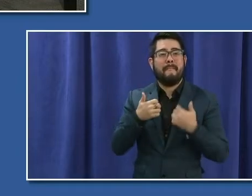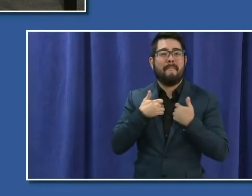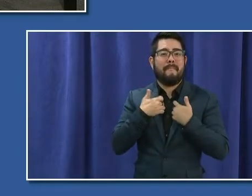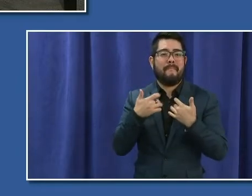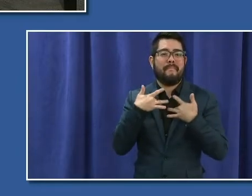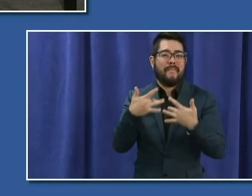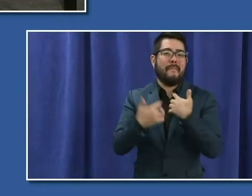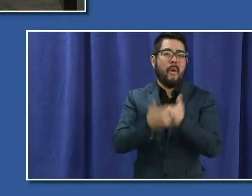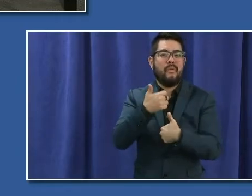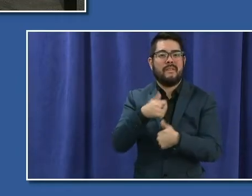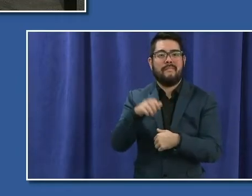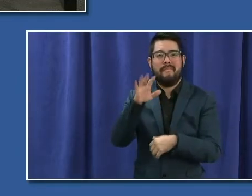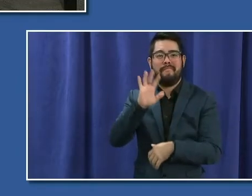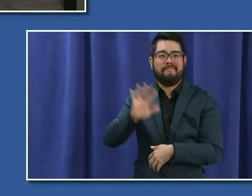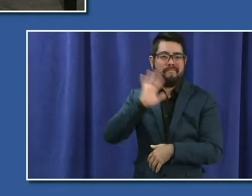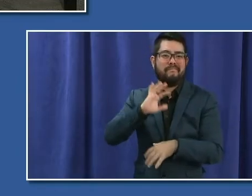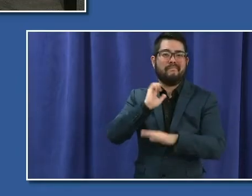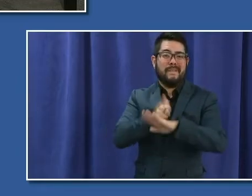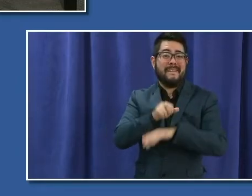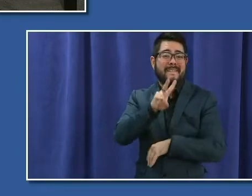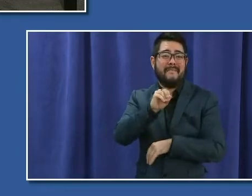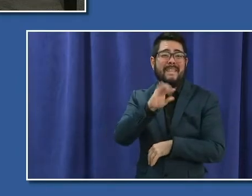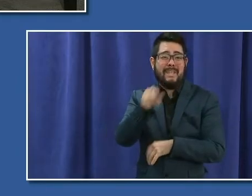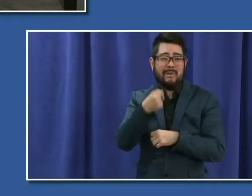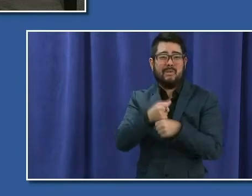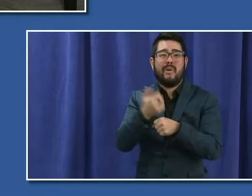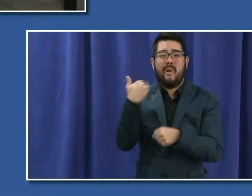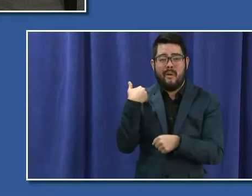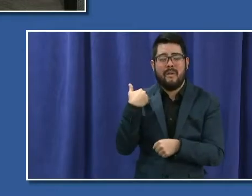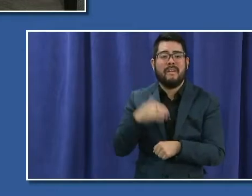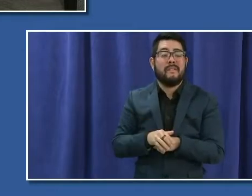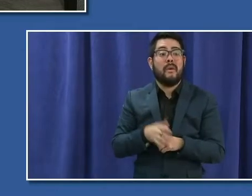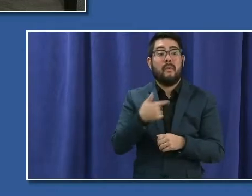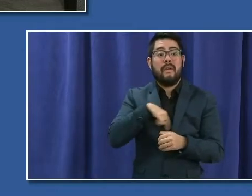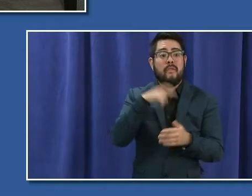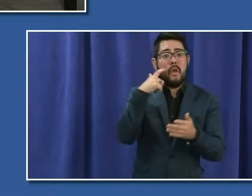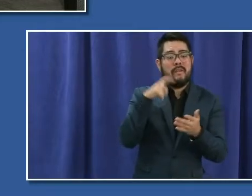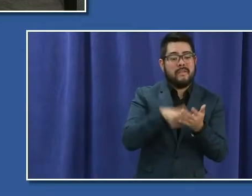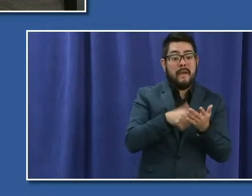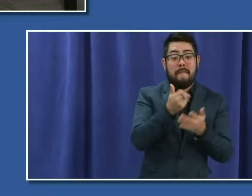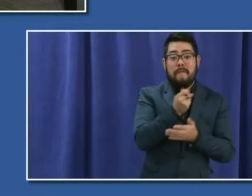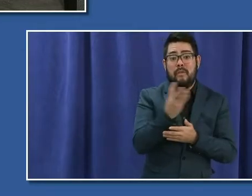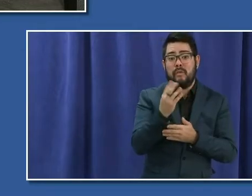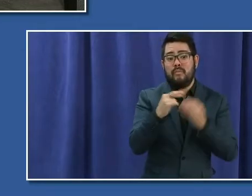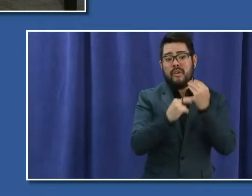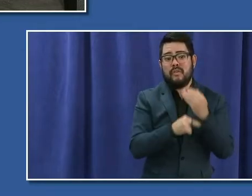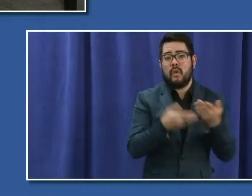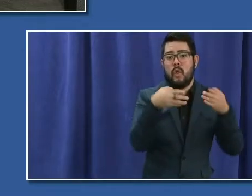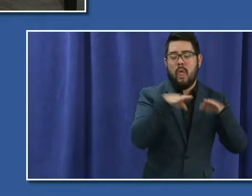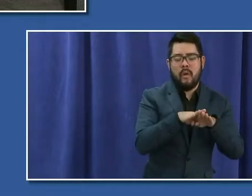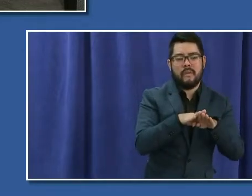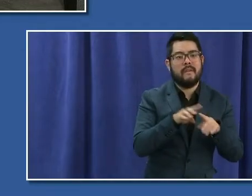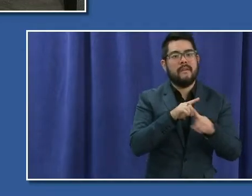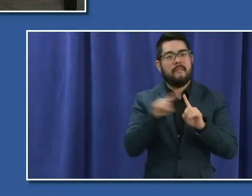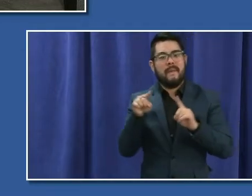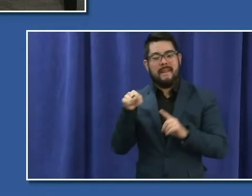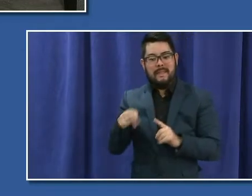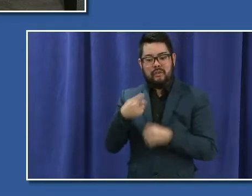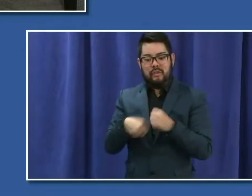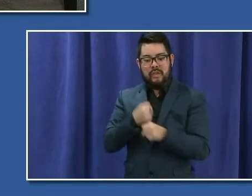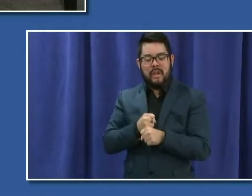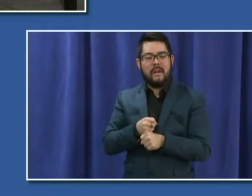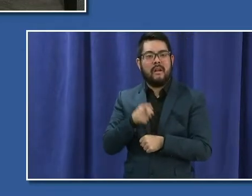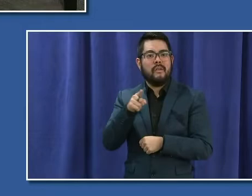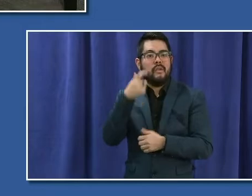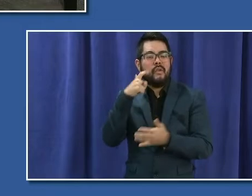are designed actually to open and close. And I know we've seen a few more open bridges this year. You should know that, every year we